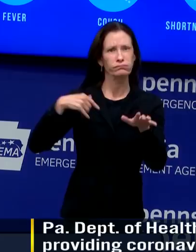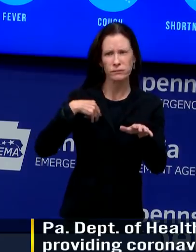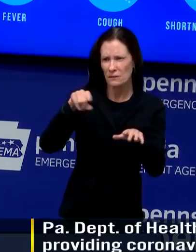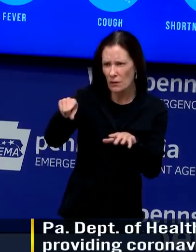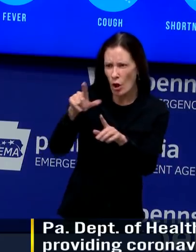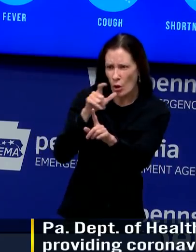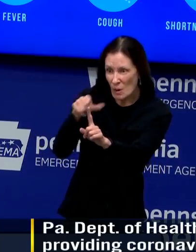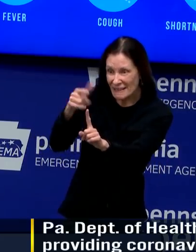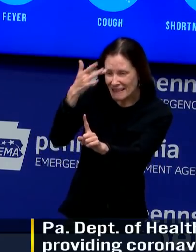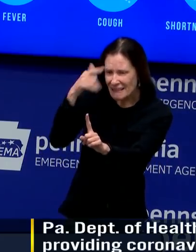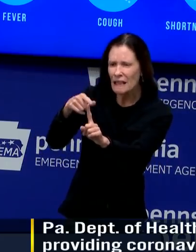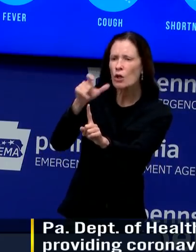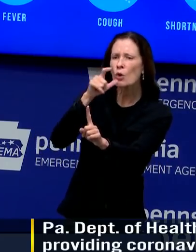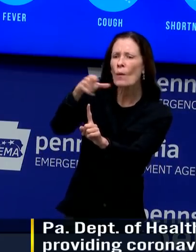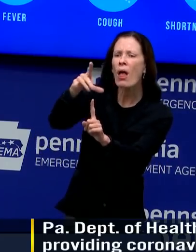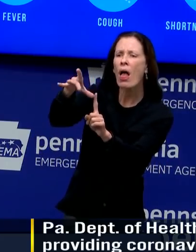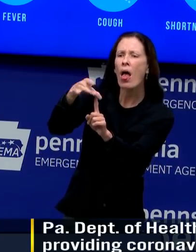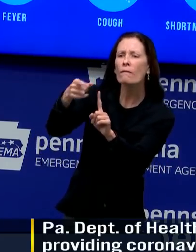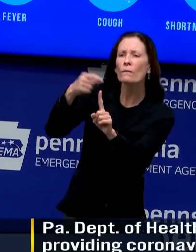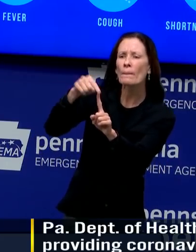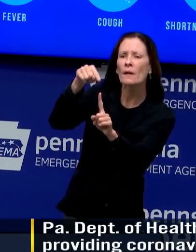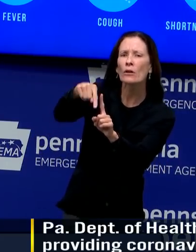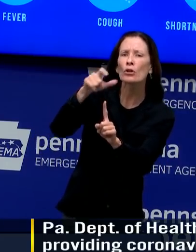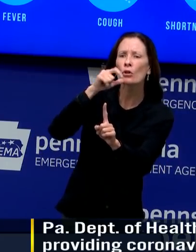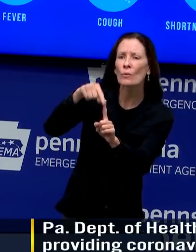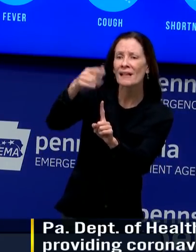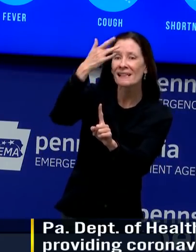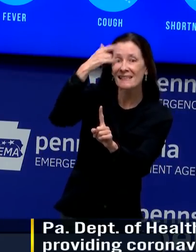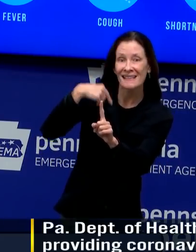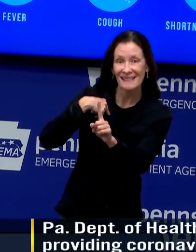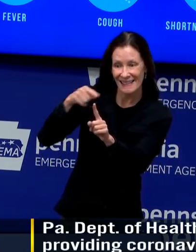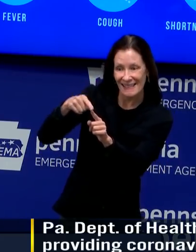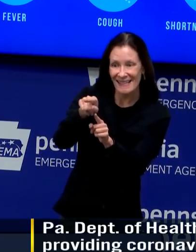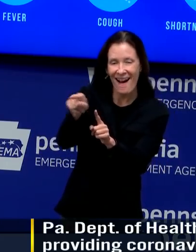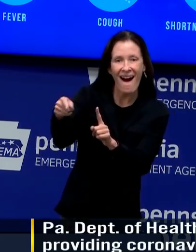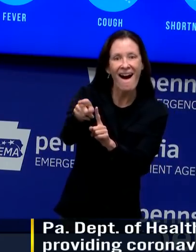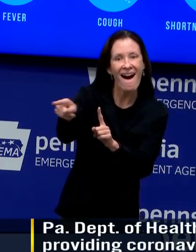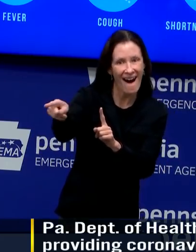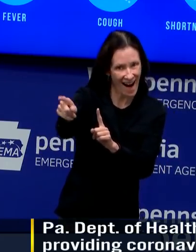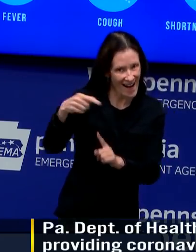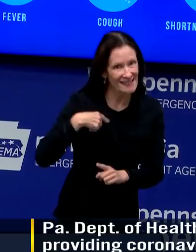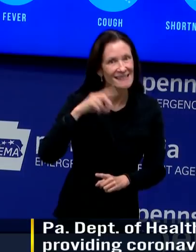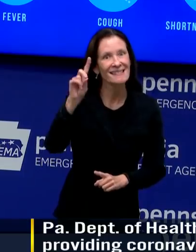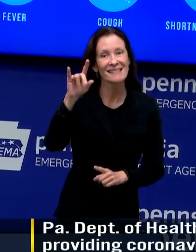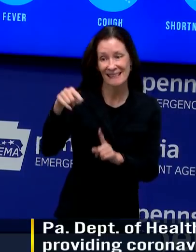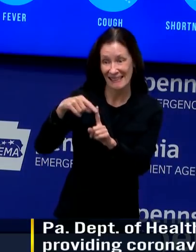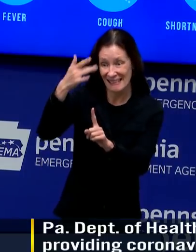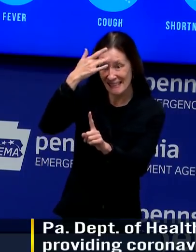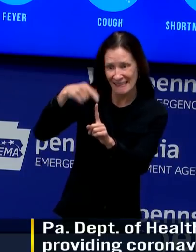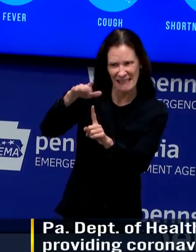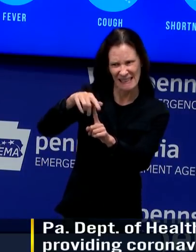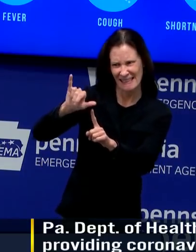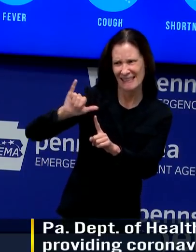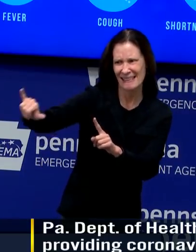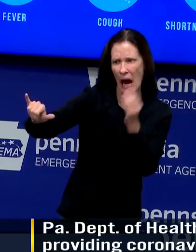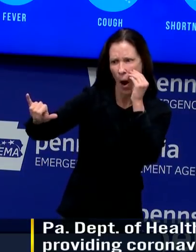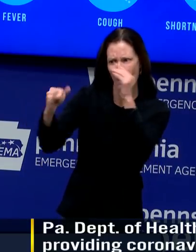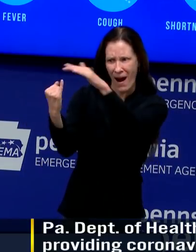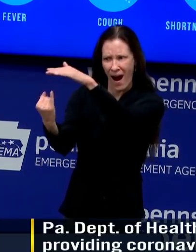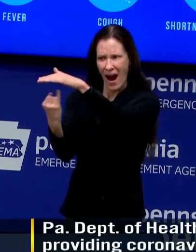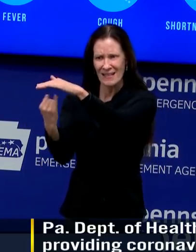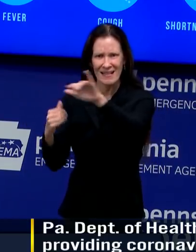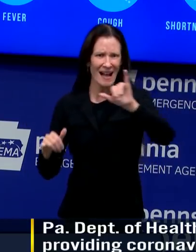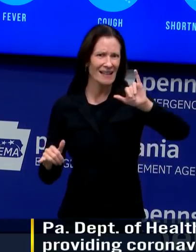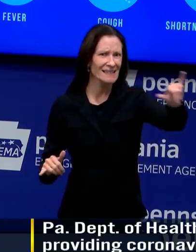efforts. We rolled out closures with high population activities like schools. We rolled out business closures and